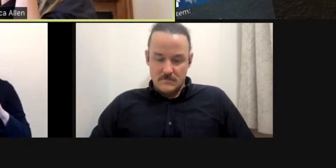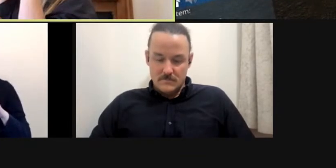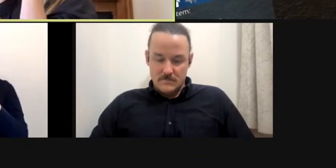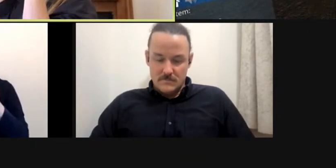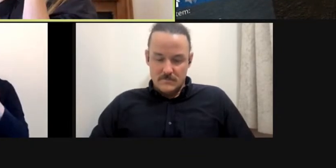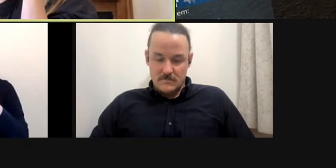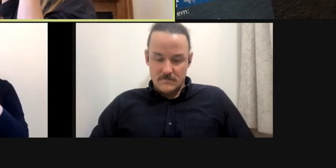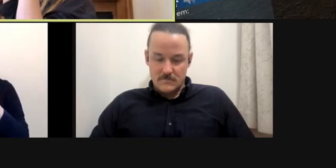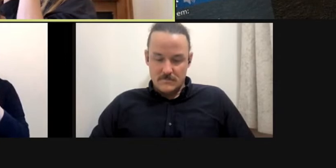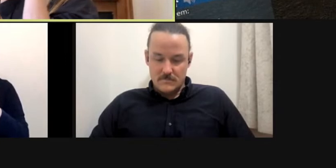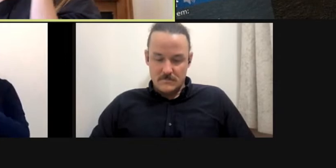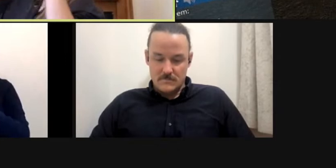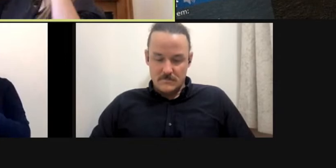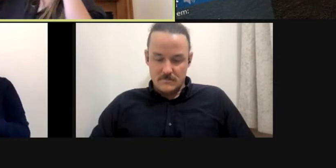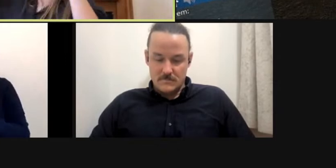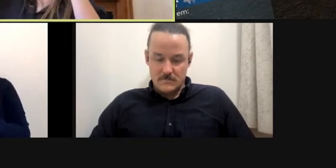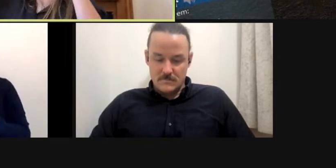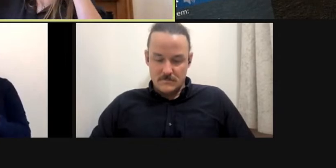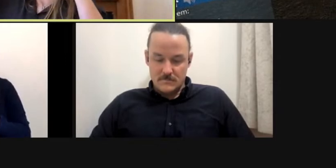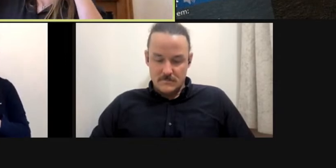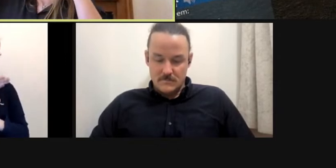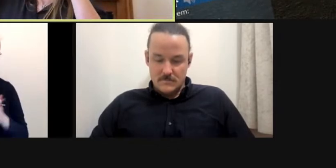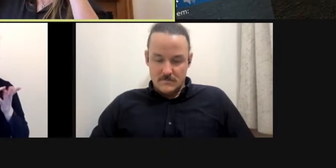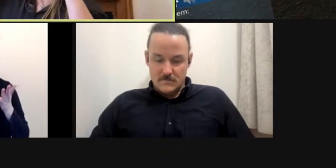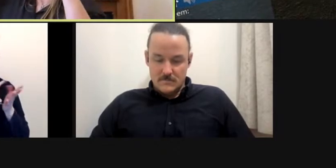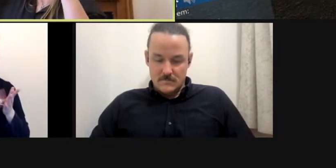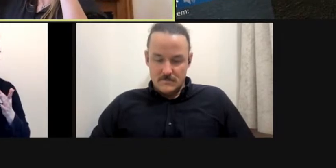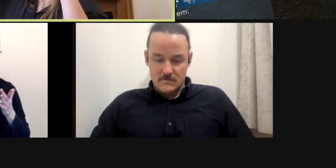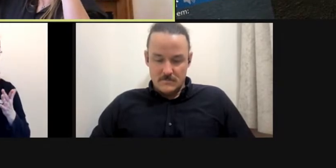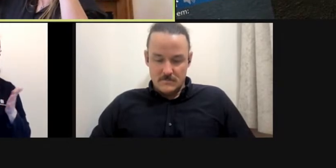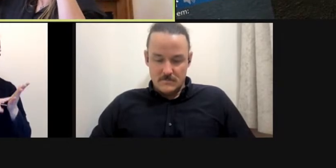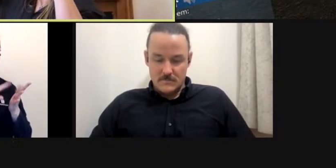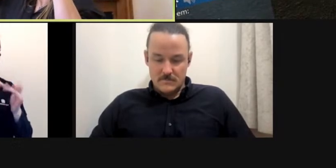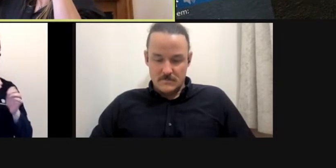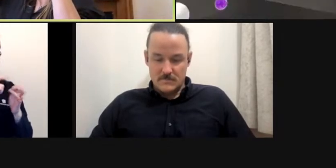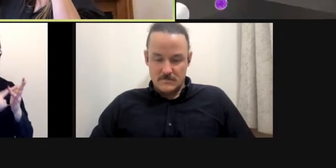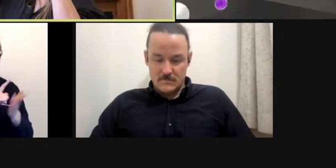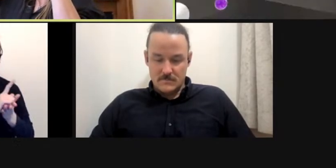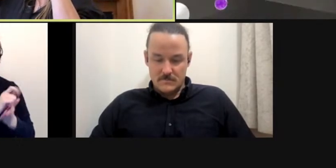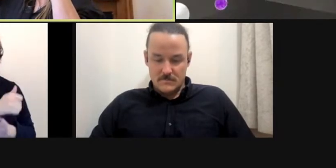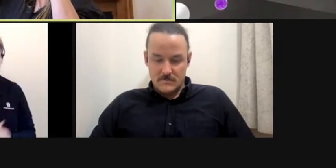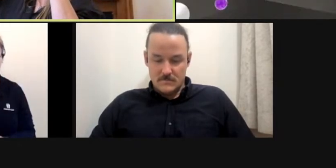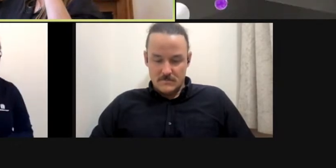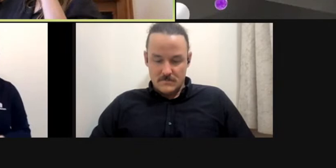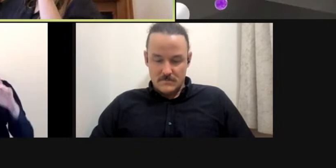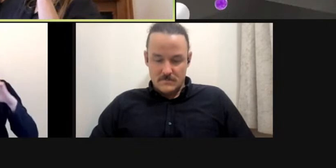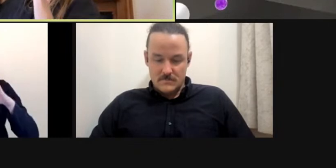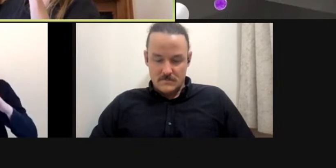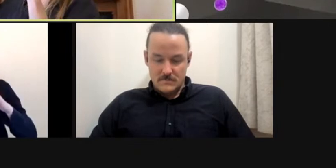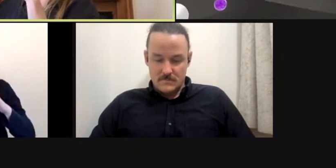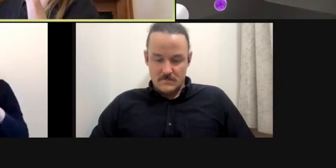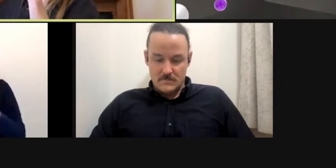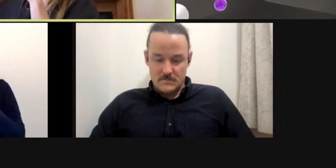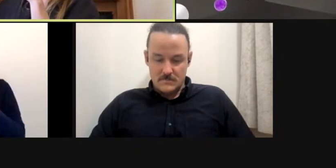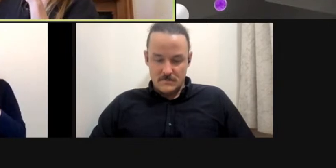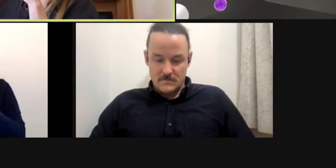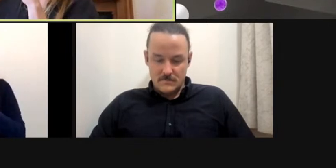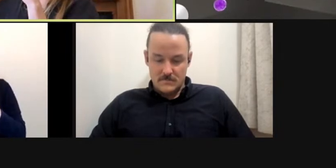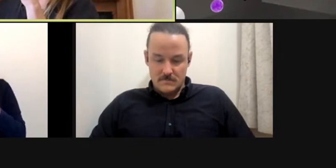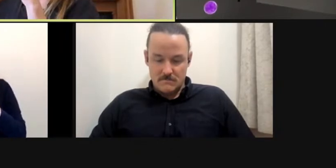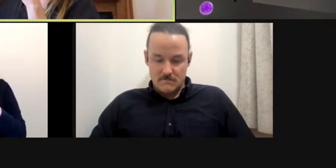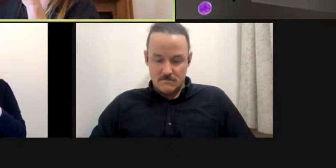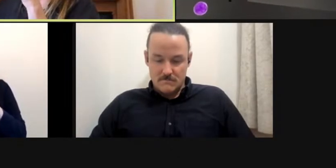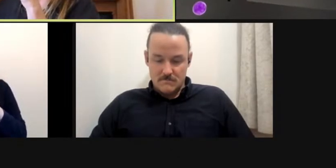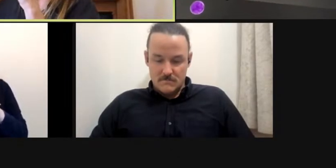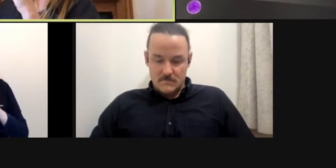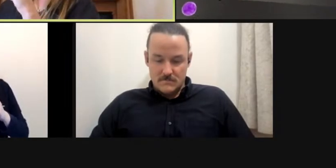want Alan to get to show you then as well LIGO. So let's jump into Star Lab. And some of the features of this you're going to have to explore